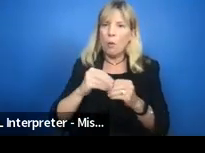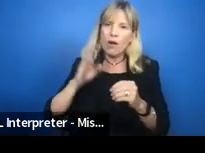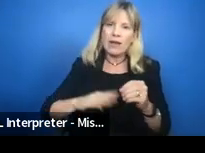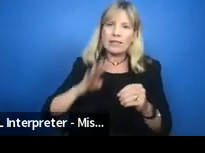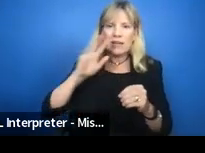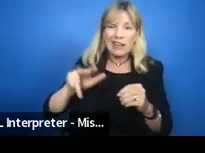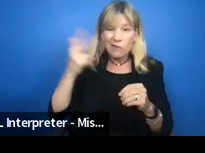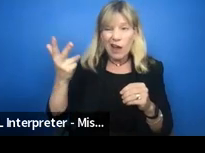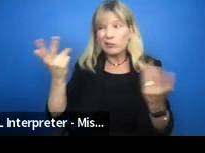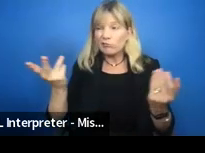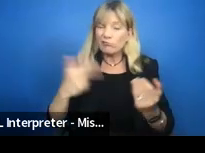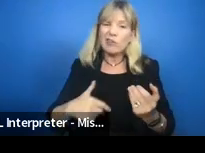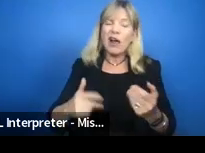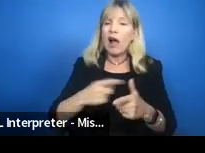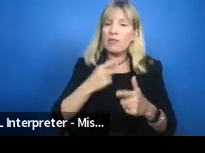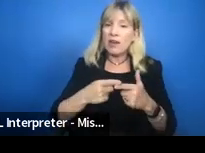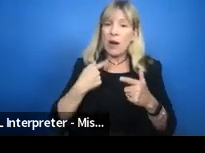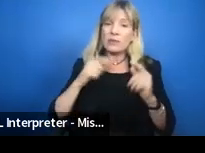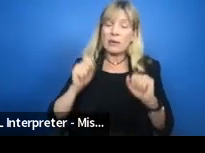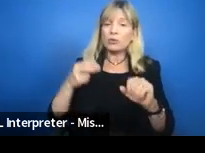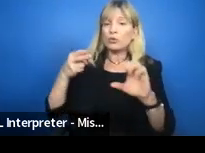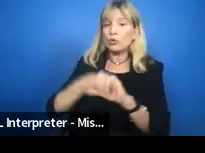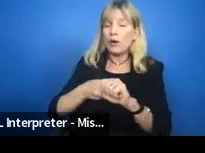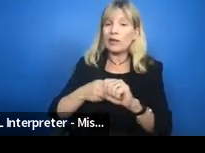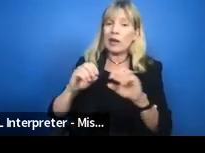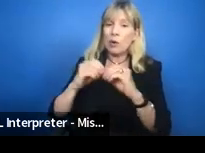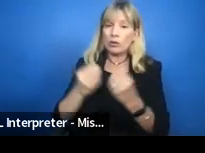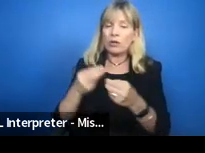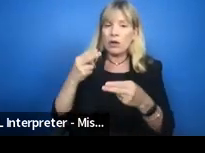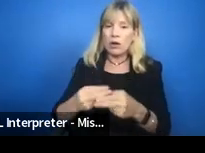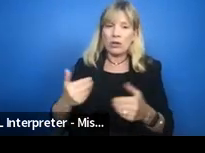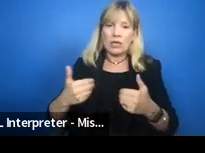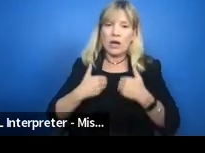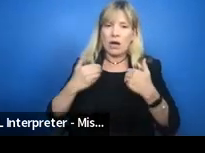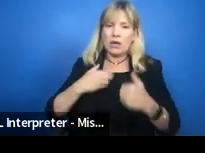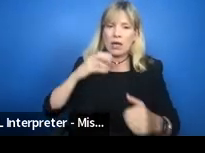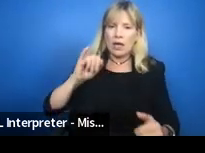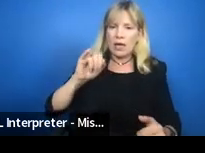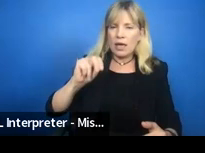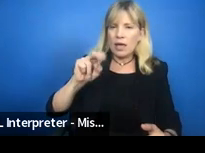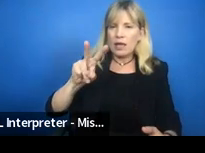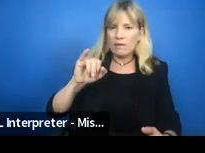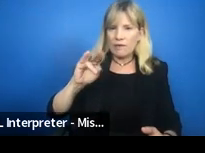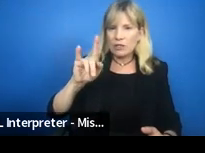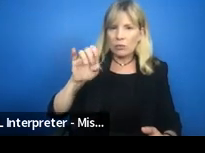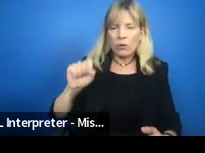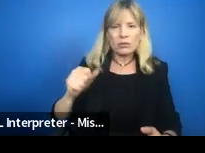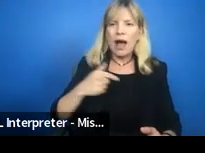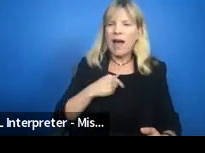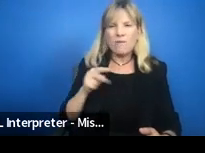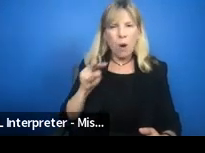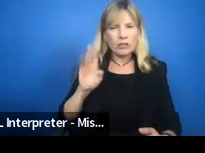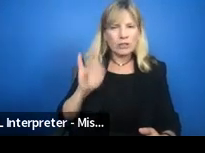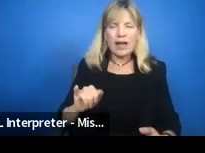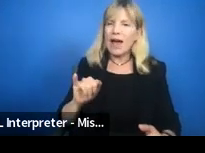French. And then I was able to join an organization called Young Invincibles, which had been on my radar for years and years as a leader